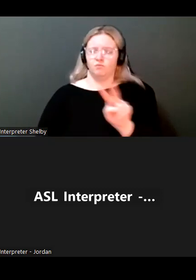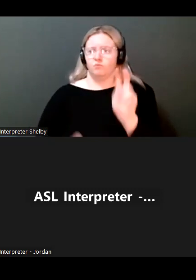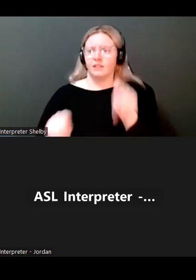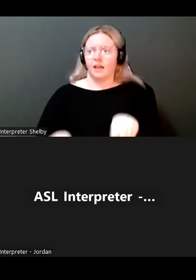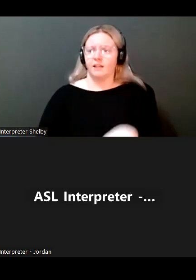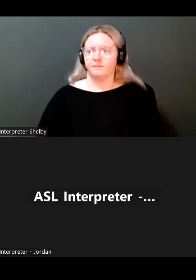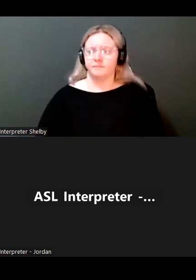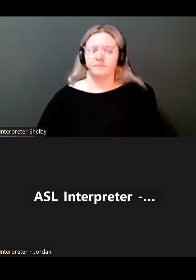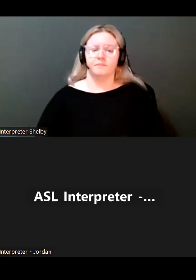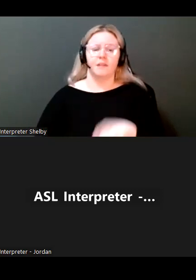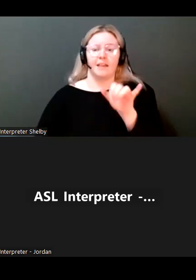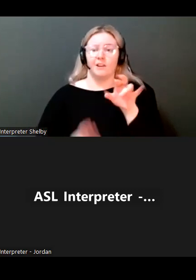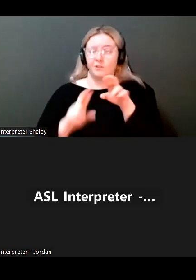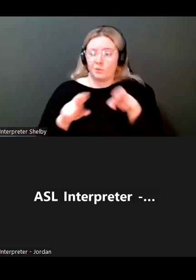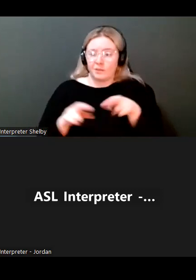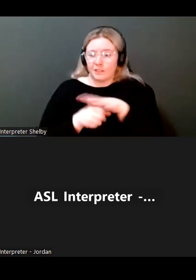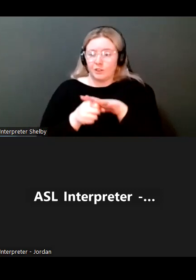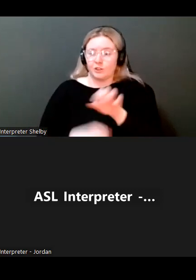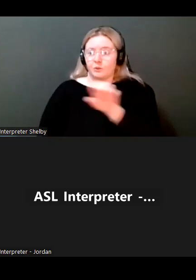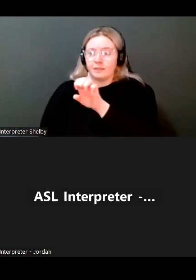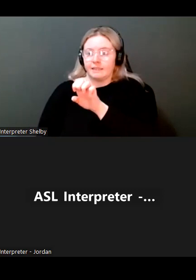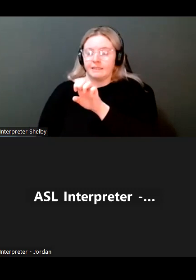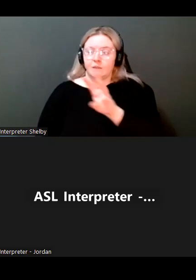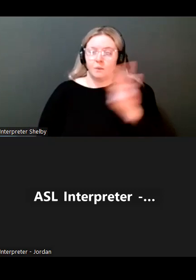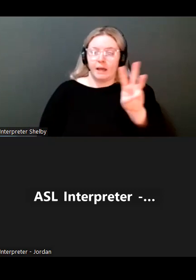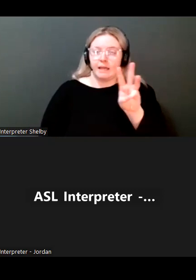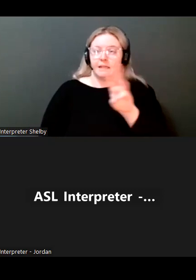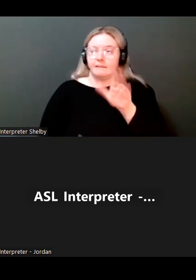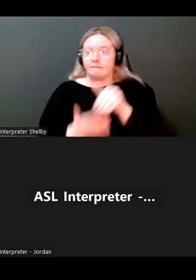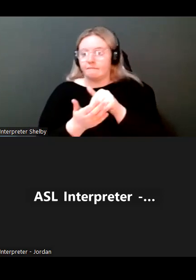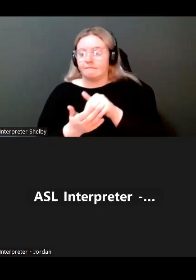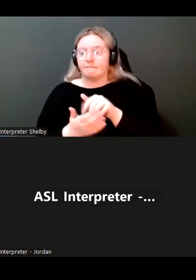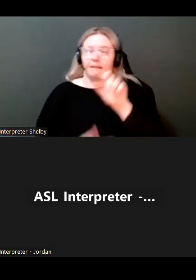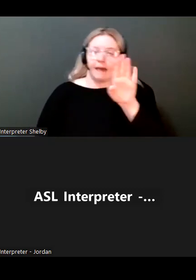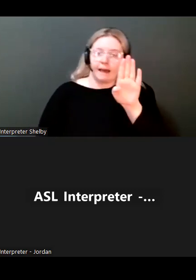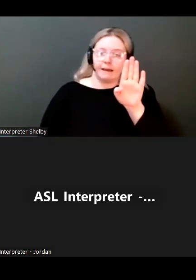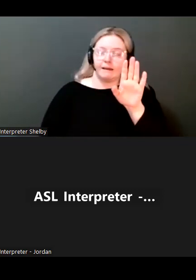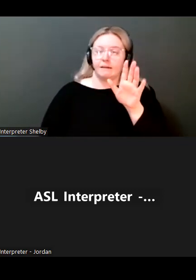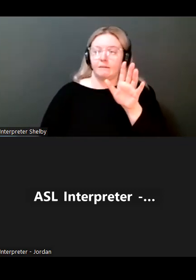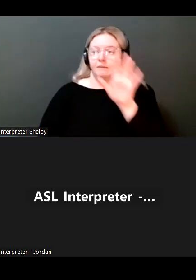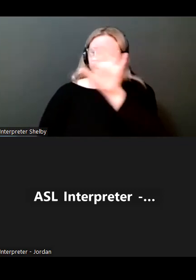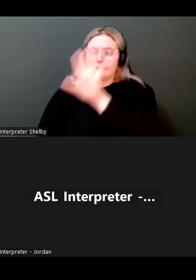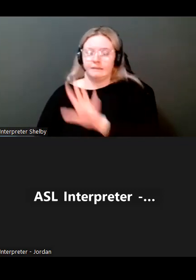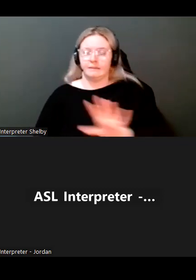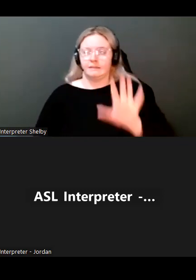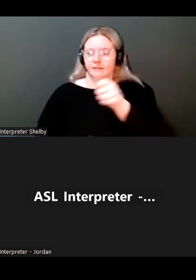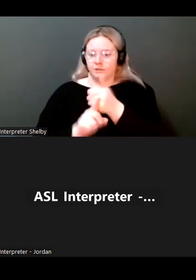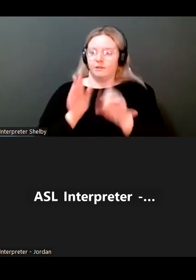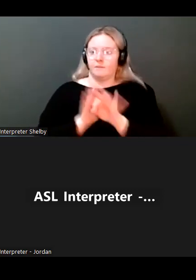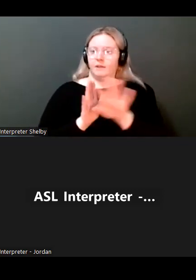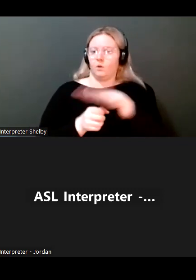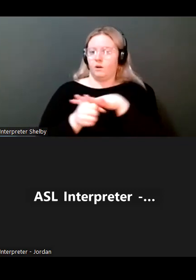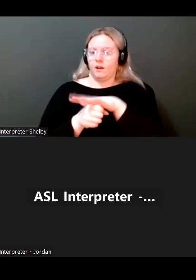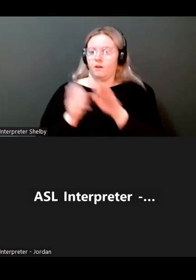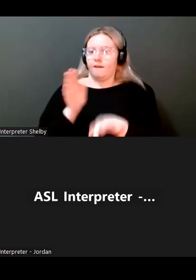And also by region, right? So Eastern, Central, Western, Labrador. So you can go into your own region